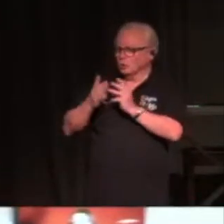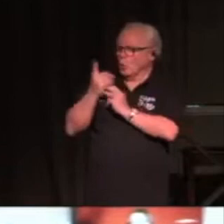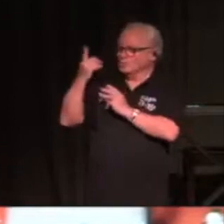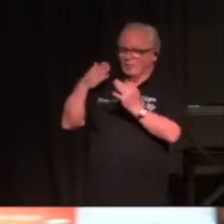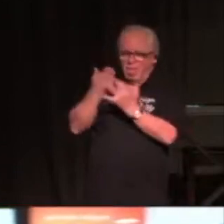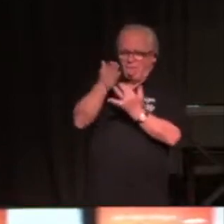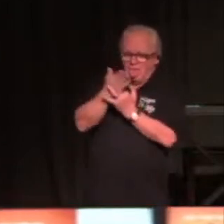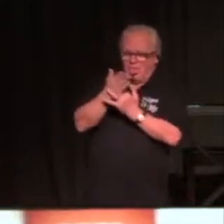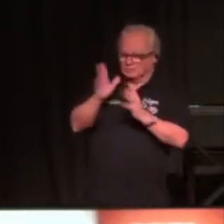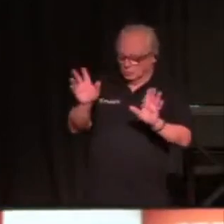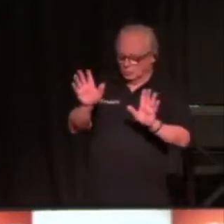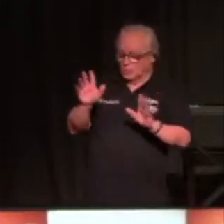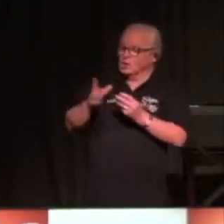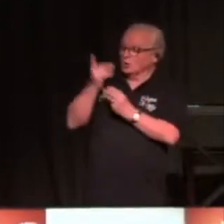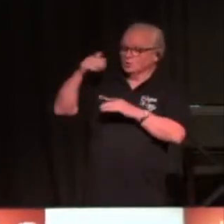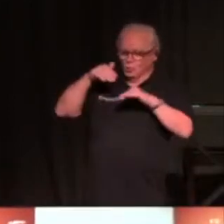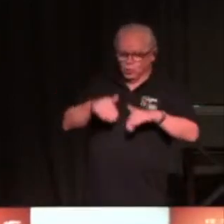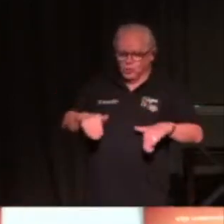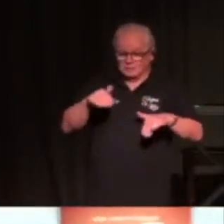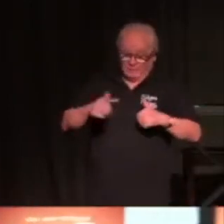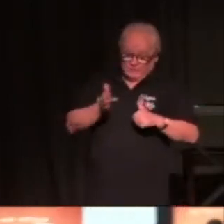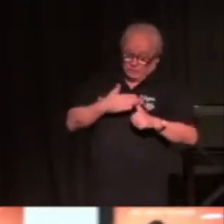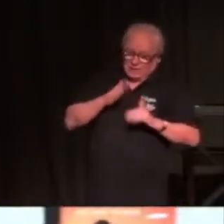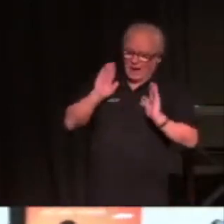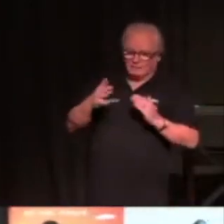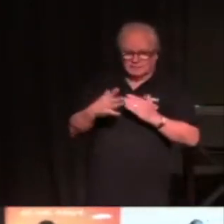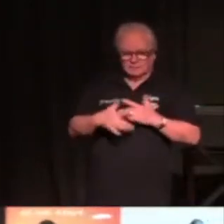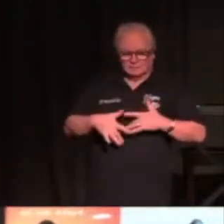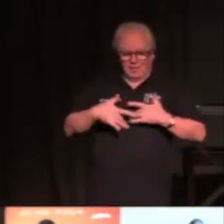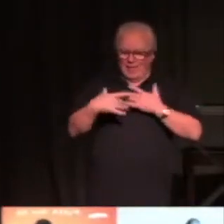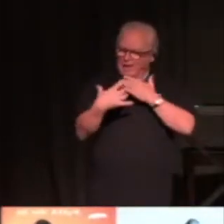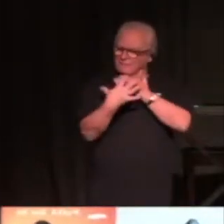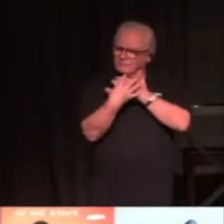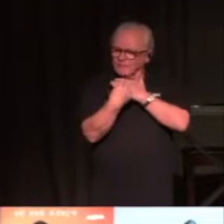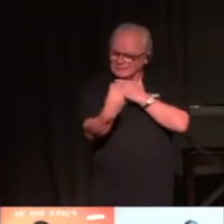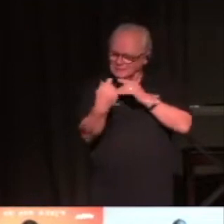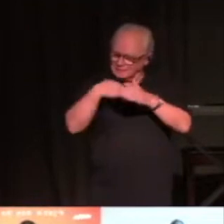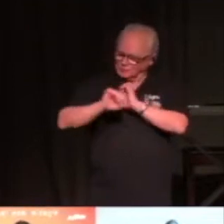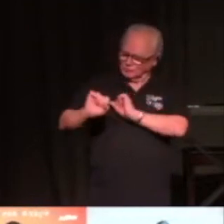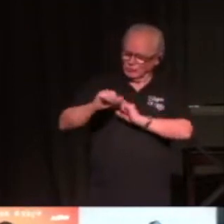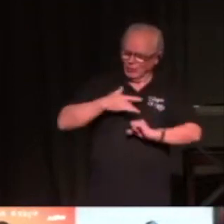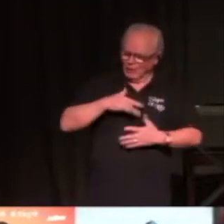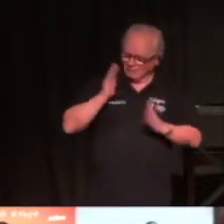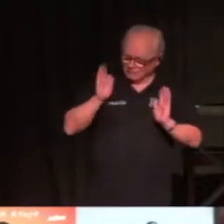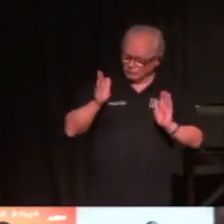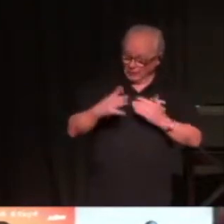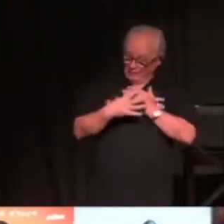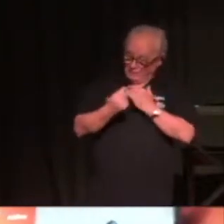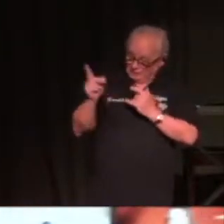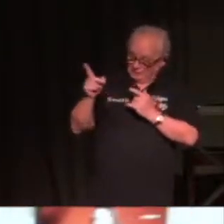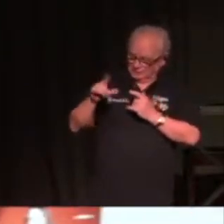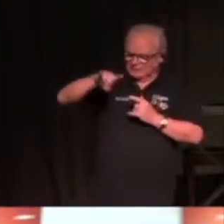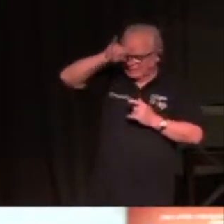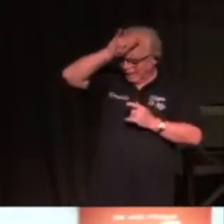that. He will wait till he is invited into your space and into your life. It's the